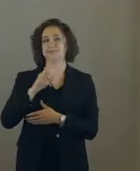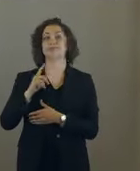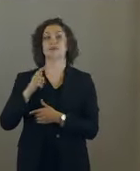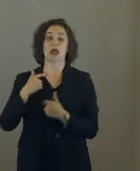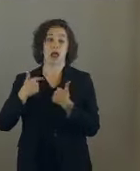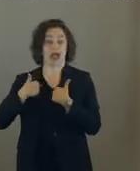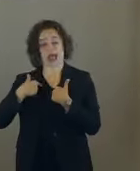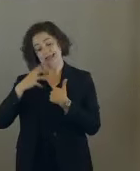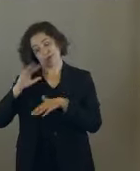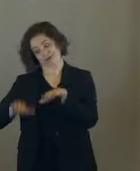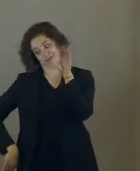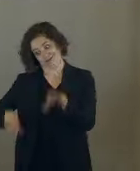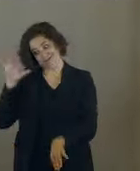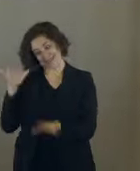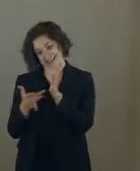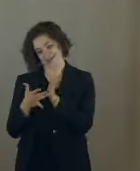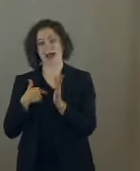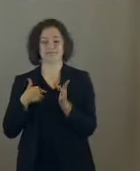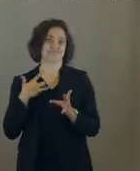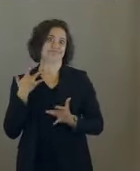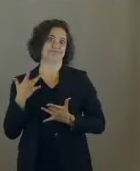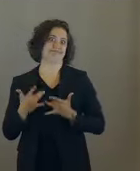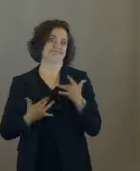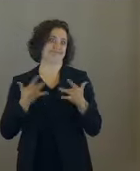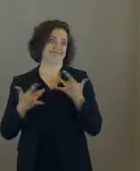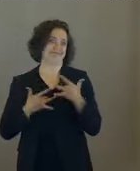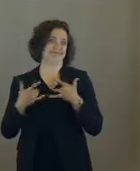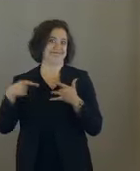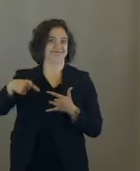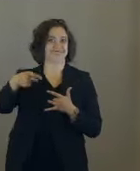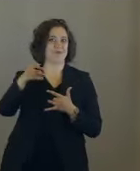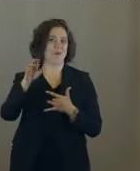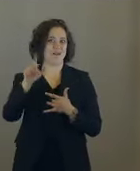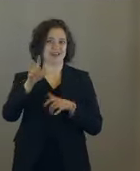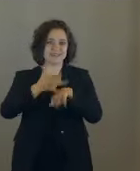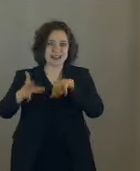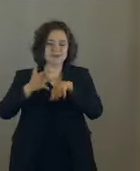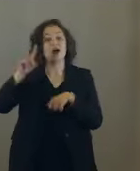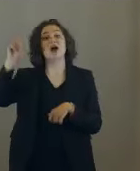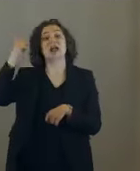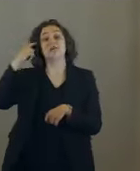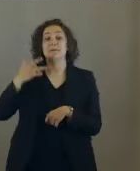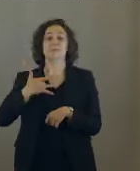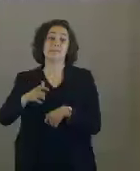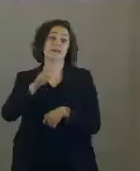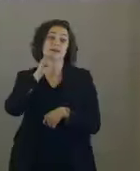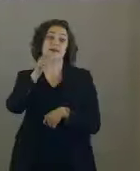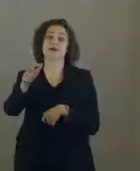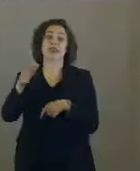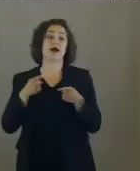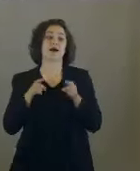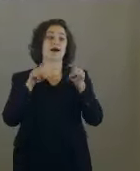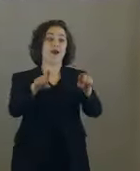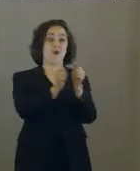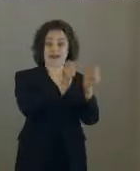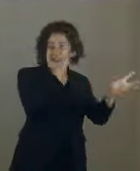of technology, I just have to share how excited I am at this portal being available. Government is not typically synonymous with innovation, so I'm